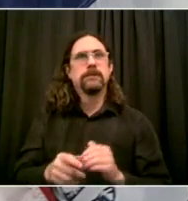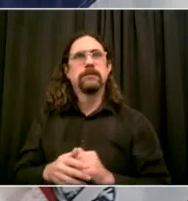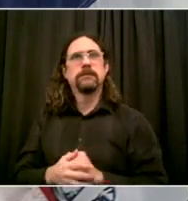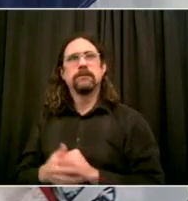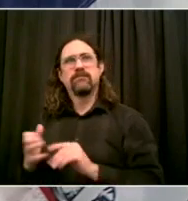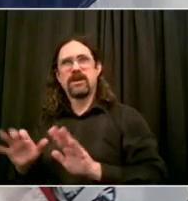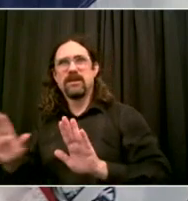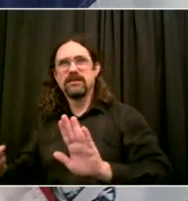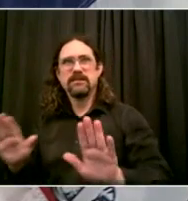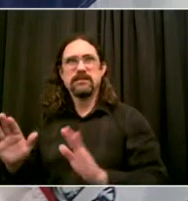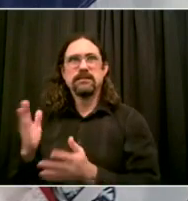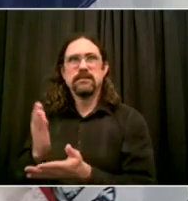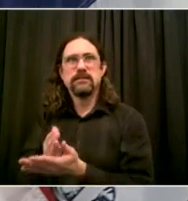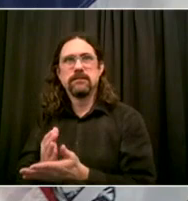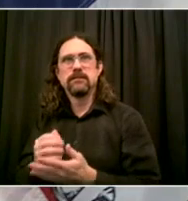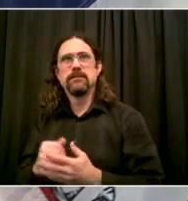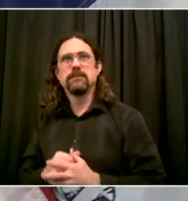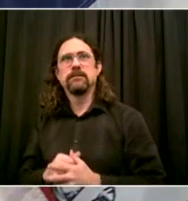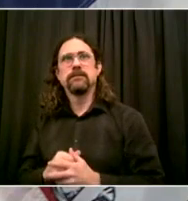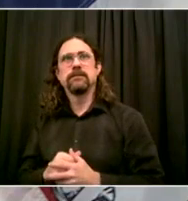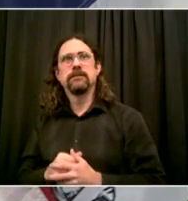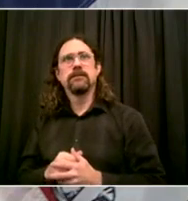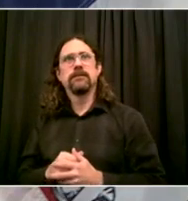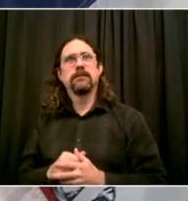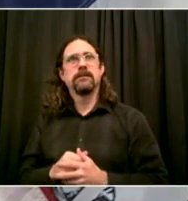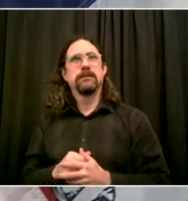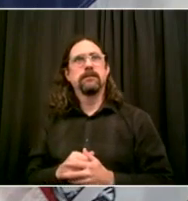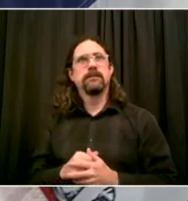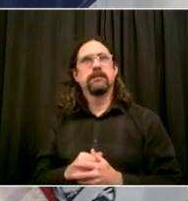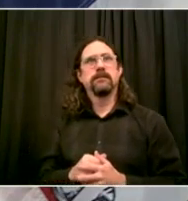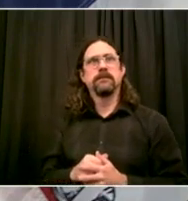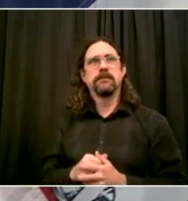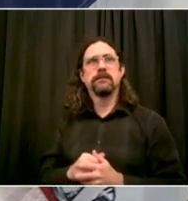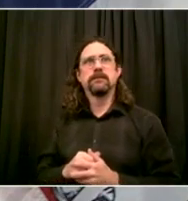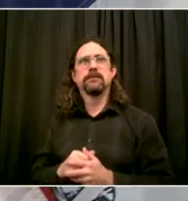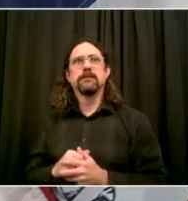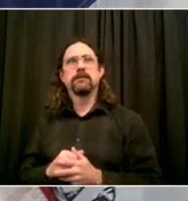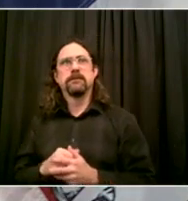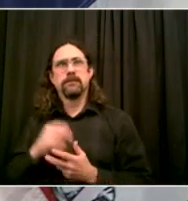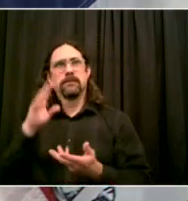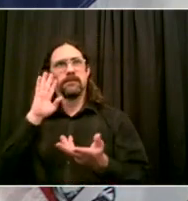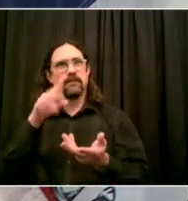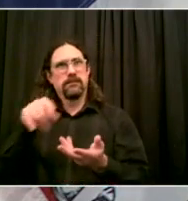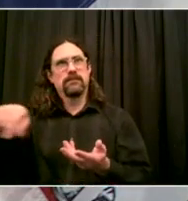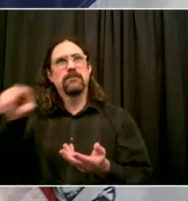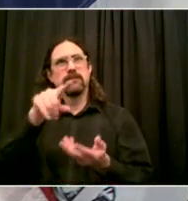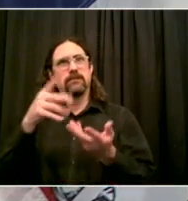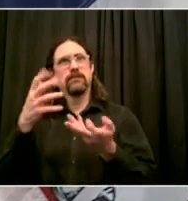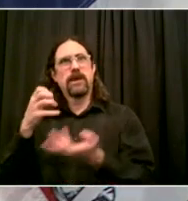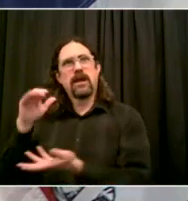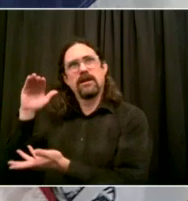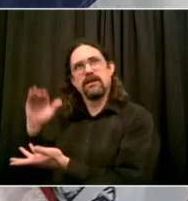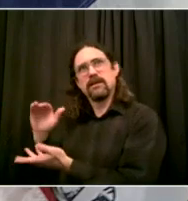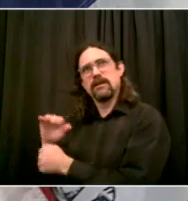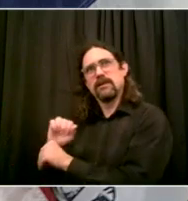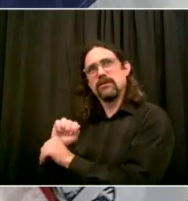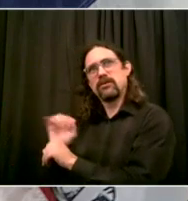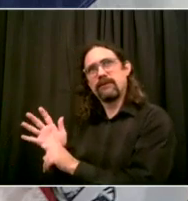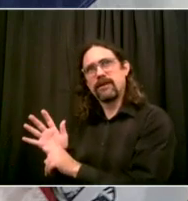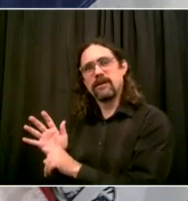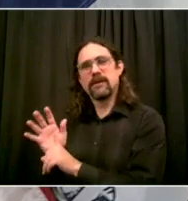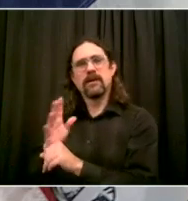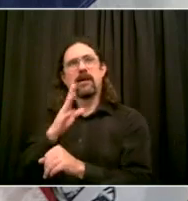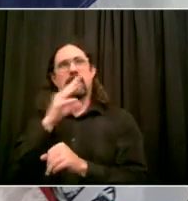if the second wave does come? And is there a timeline here? Is it like we'll know in a week, a month, anything like that? Shant,